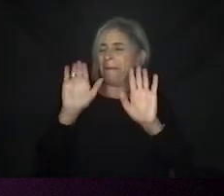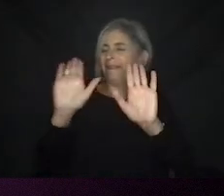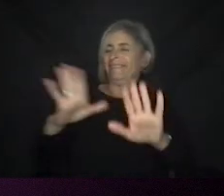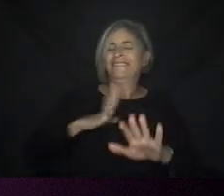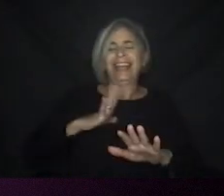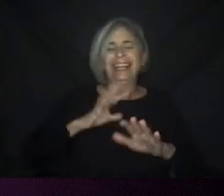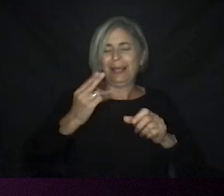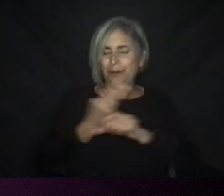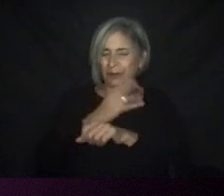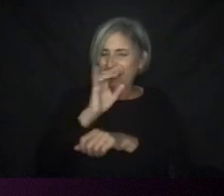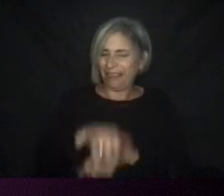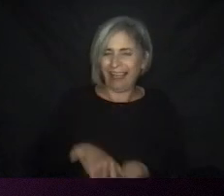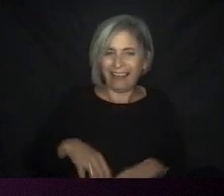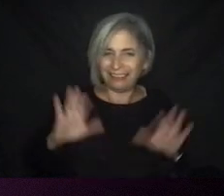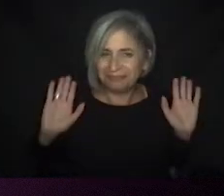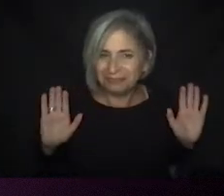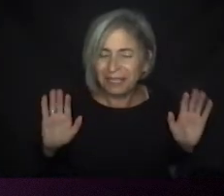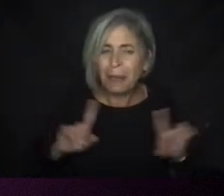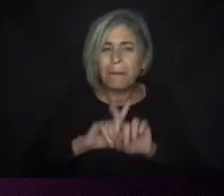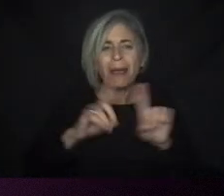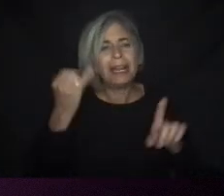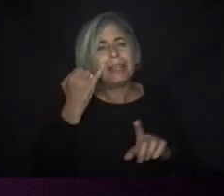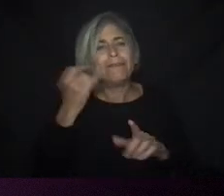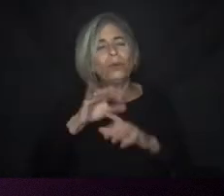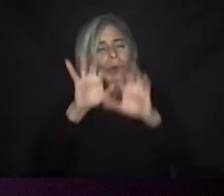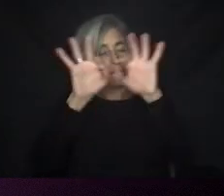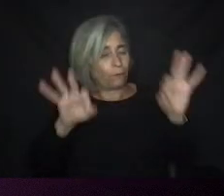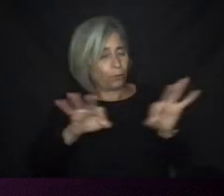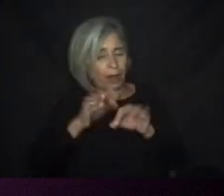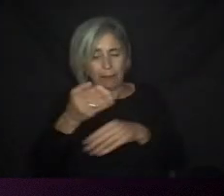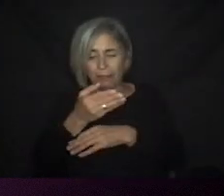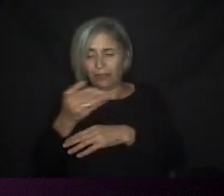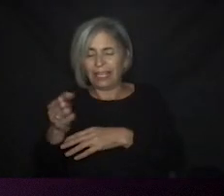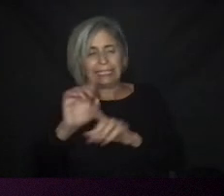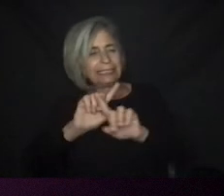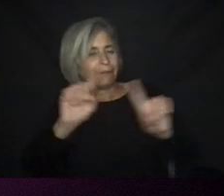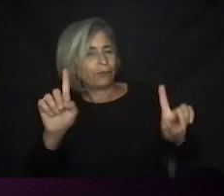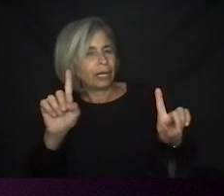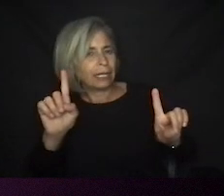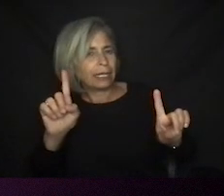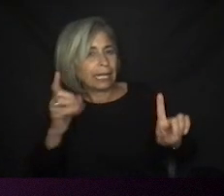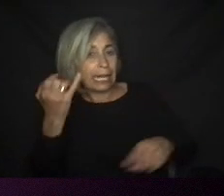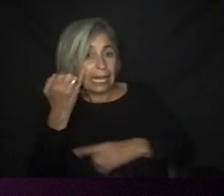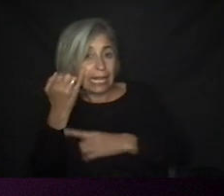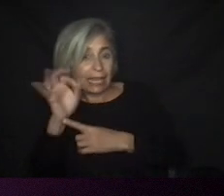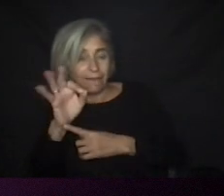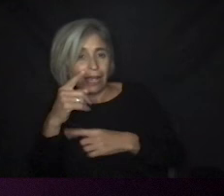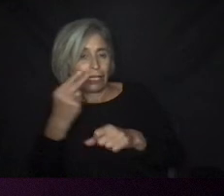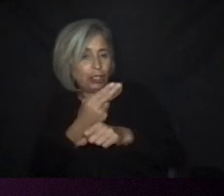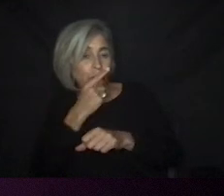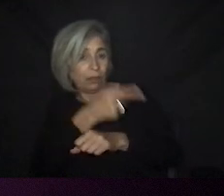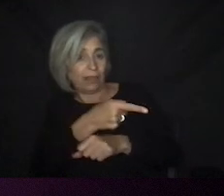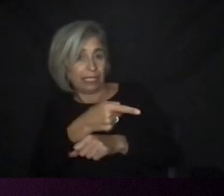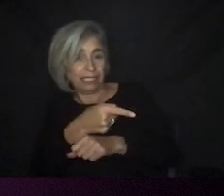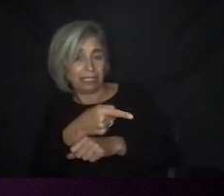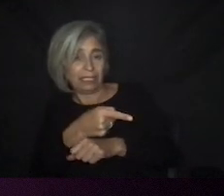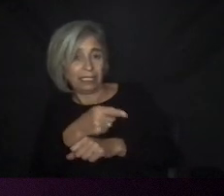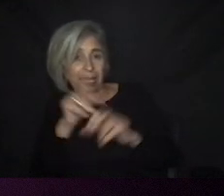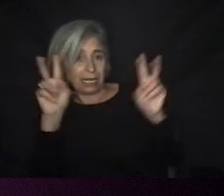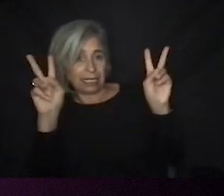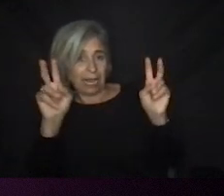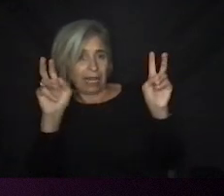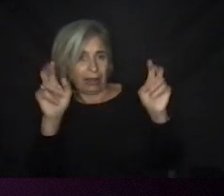to it. But what if we frame things differently? What if I use this